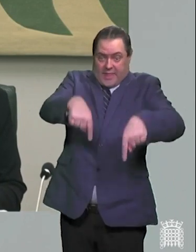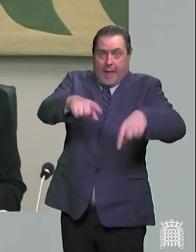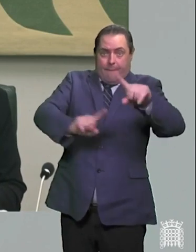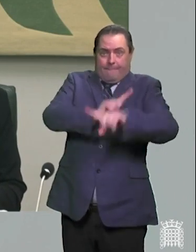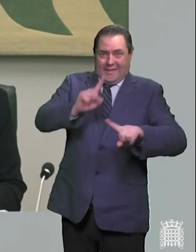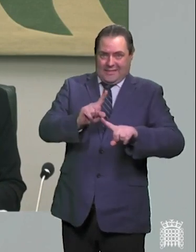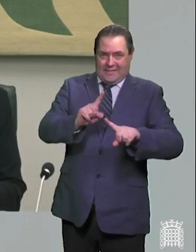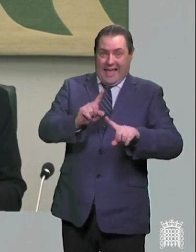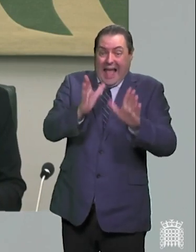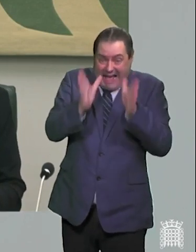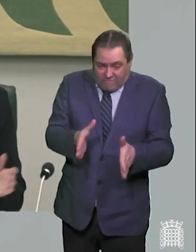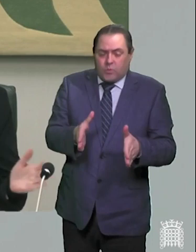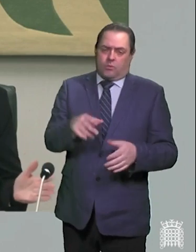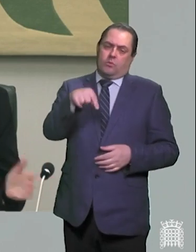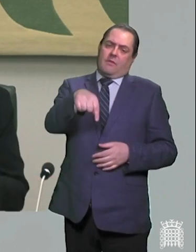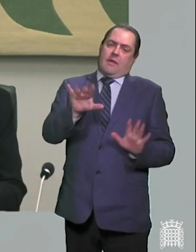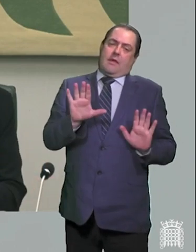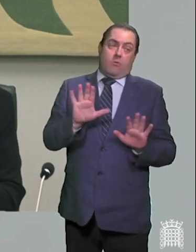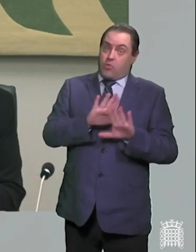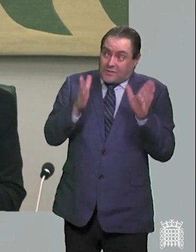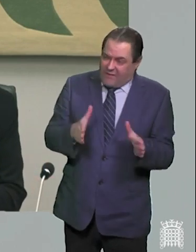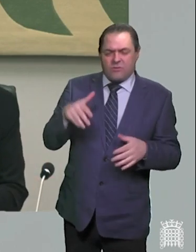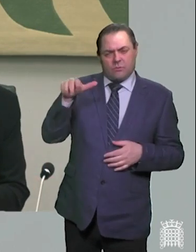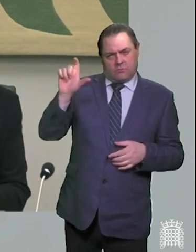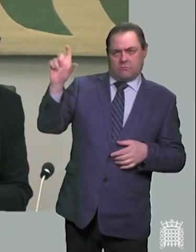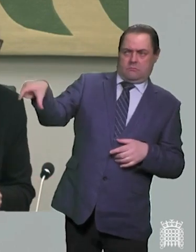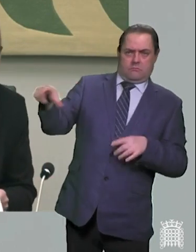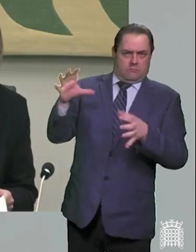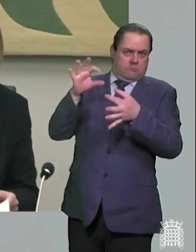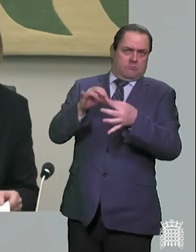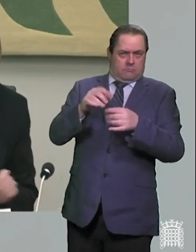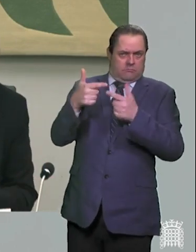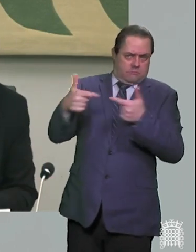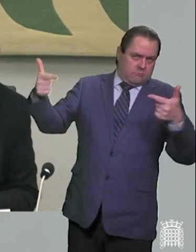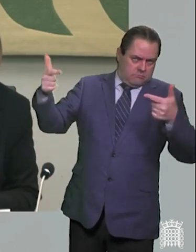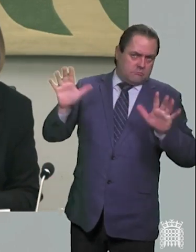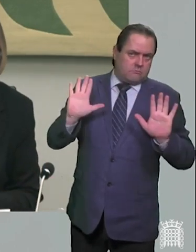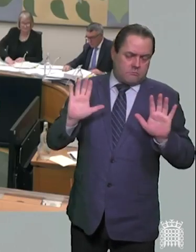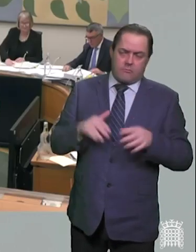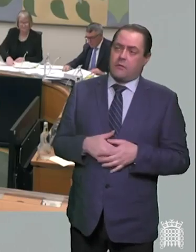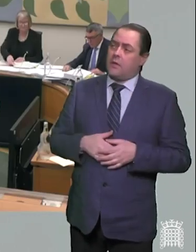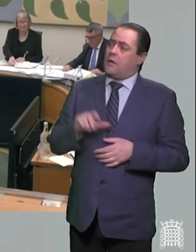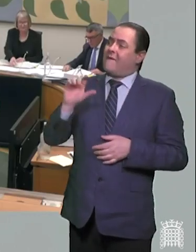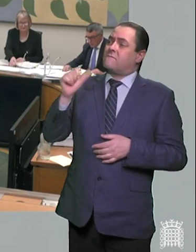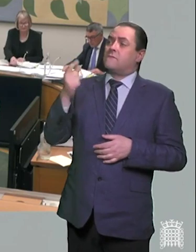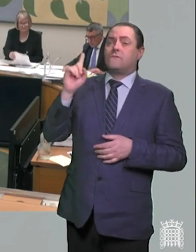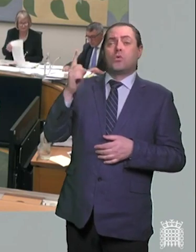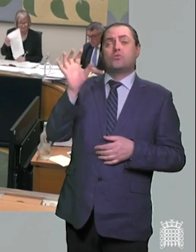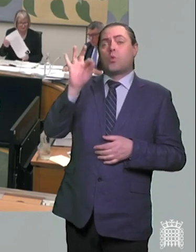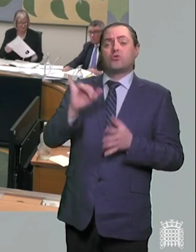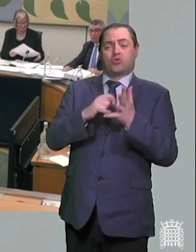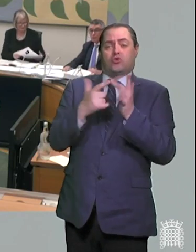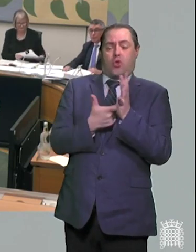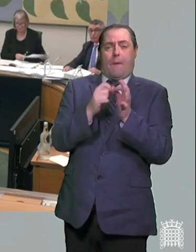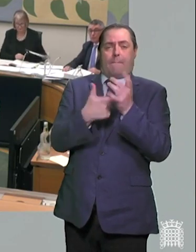meetings. I will now invite Sir Bernard Jenkin to ask the first question. Sir Bernard. Thank you, Chair. So as